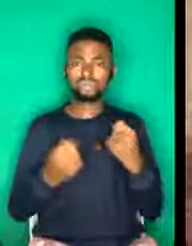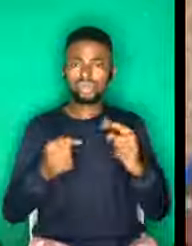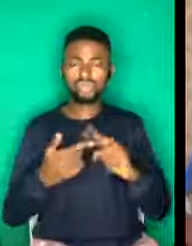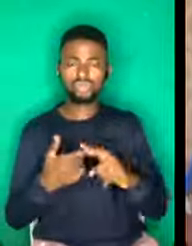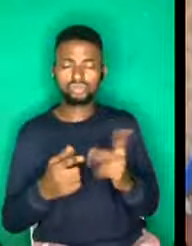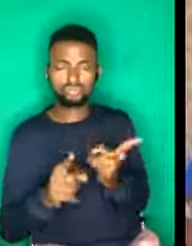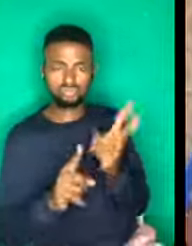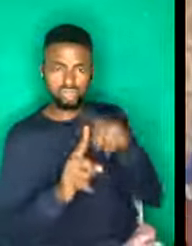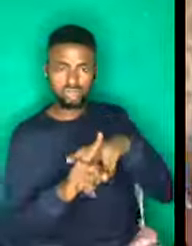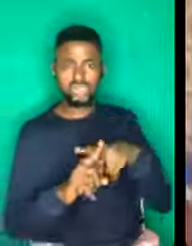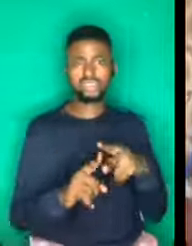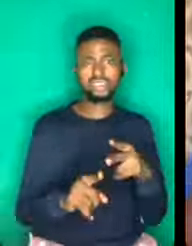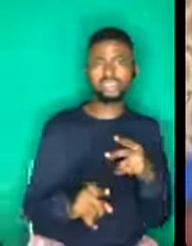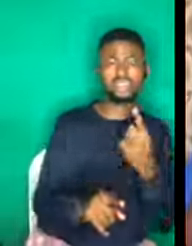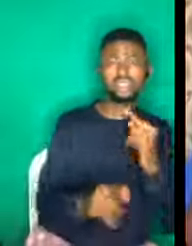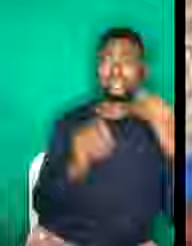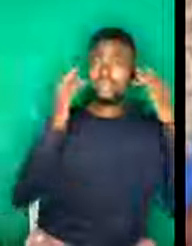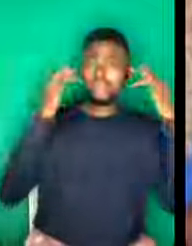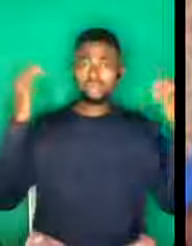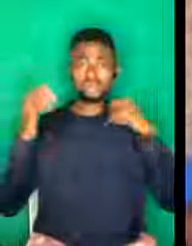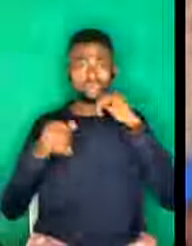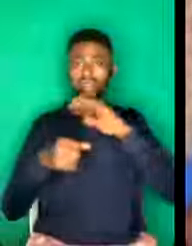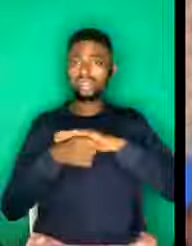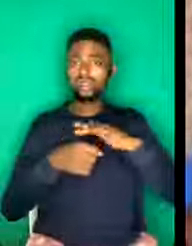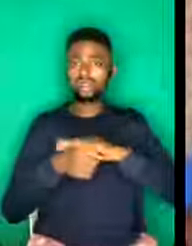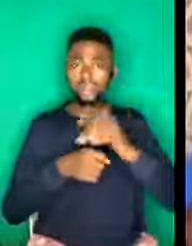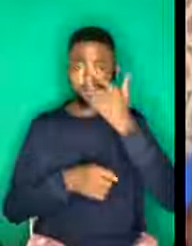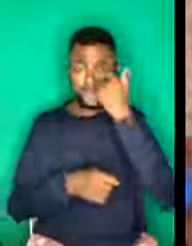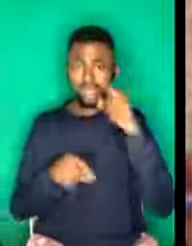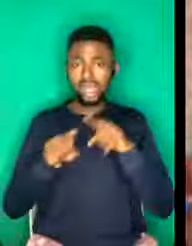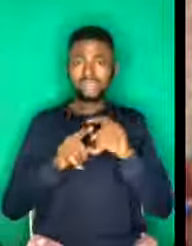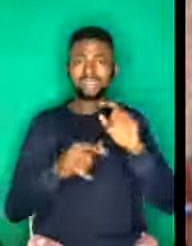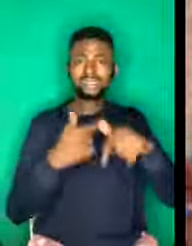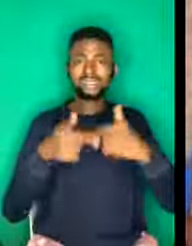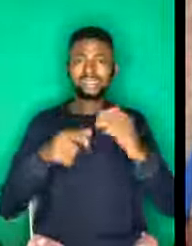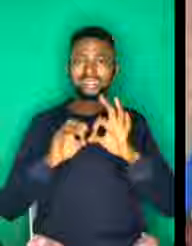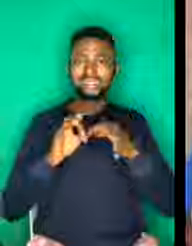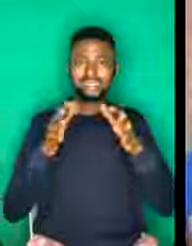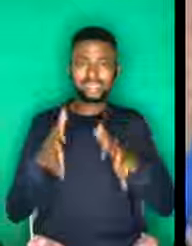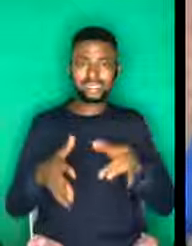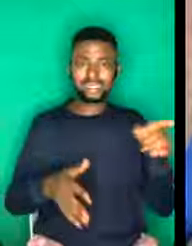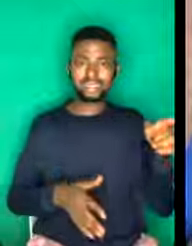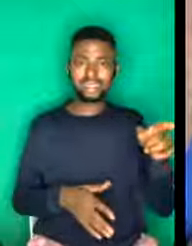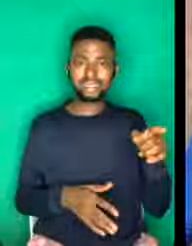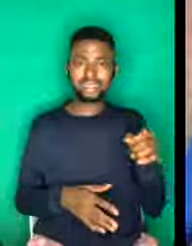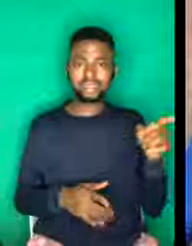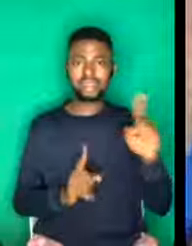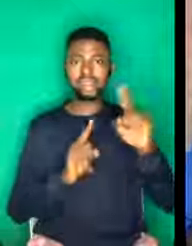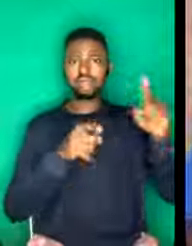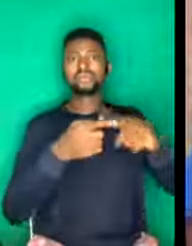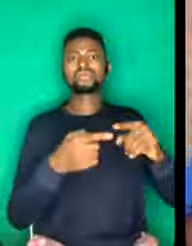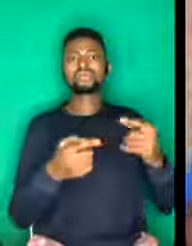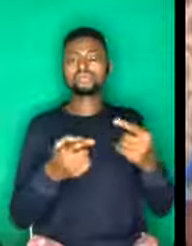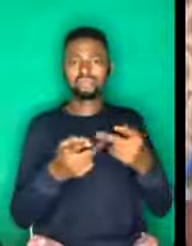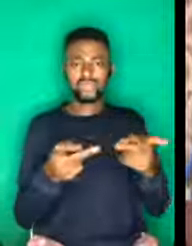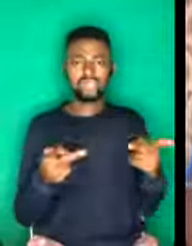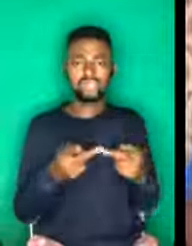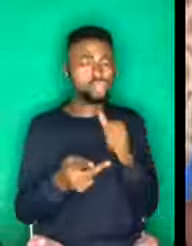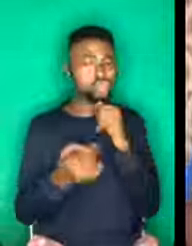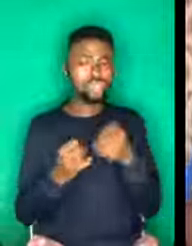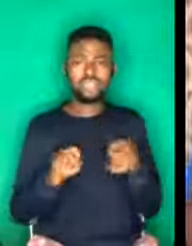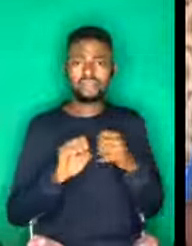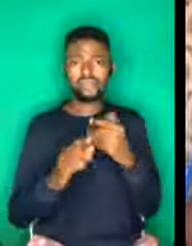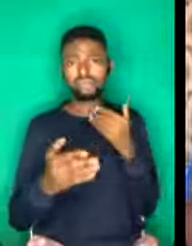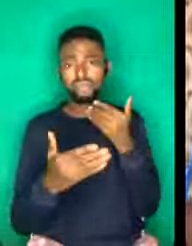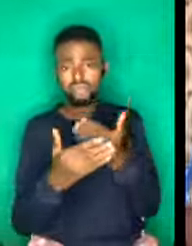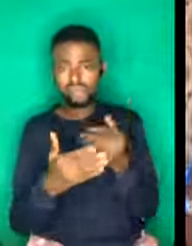even enough because as a sign language interpreter, I'll go to places. It's not even close because I'll go to places.